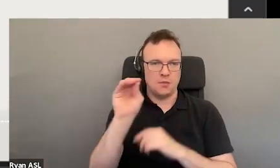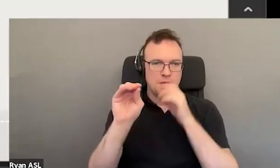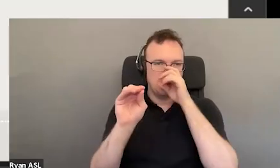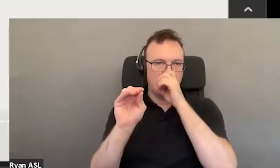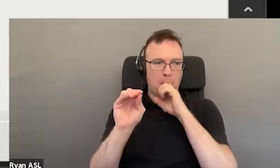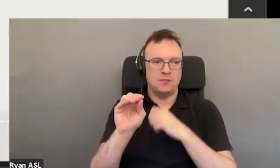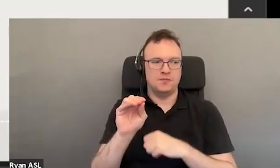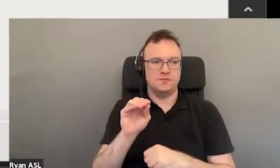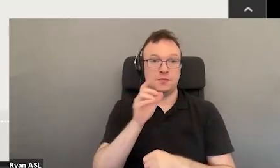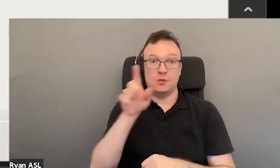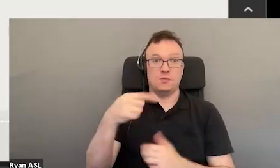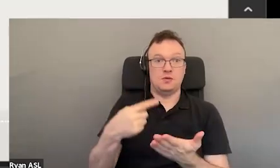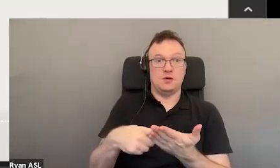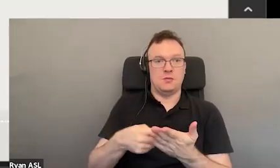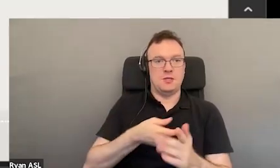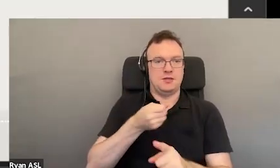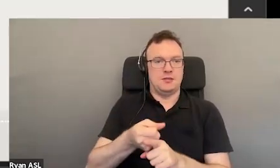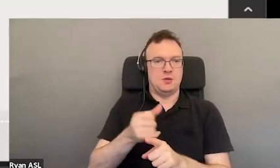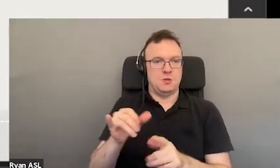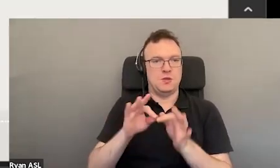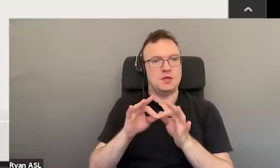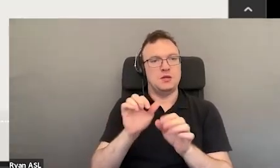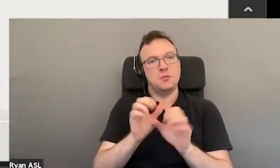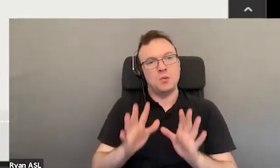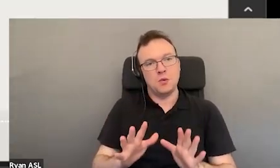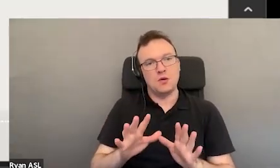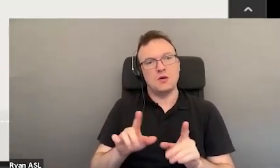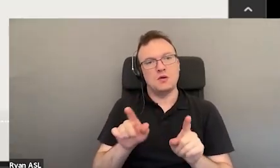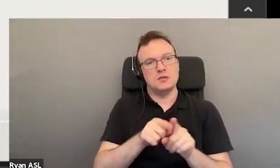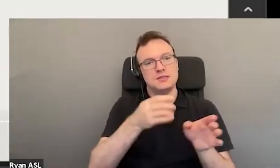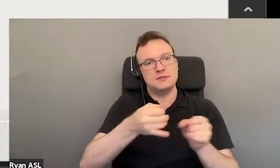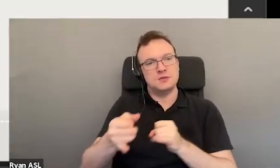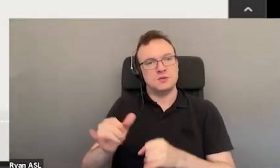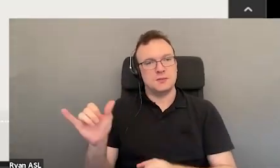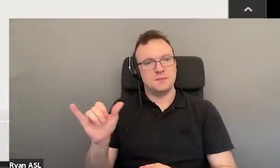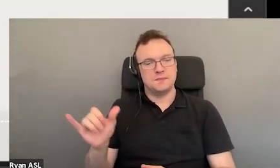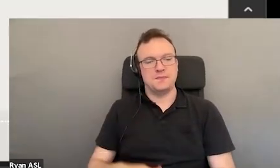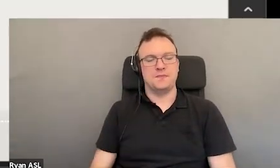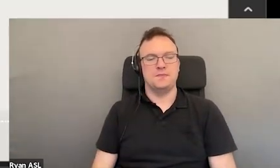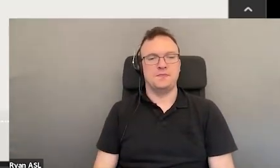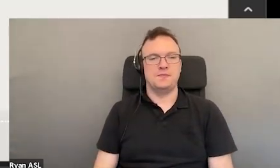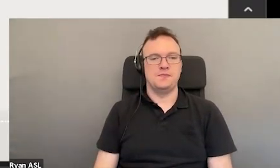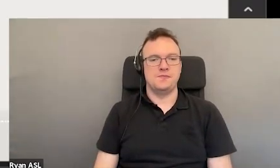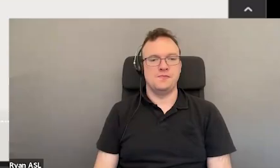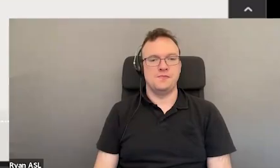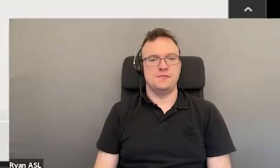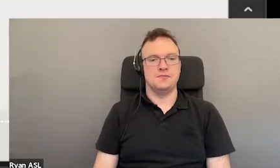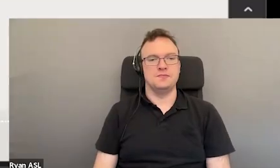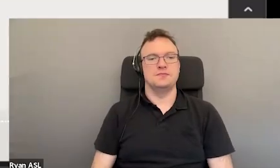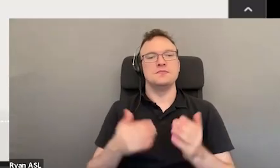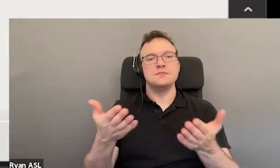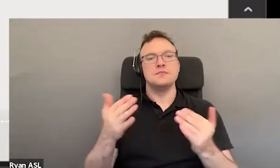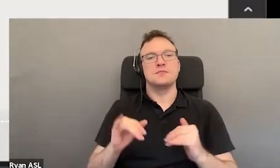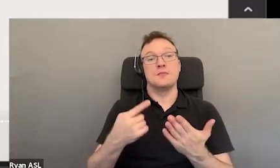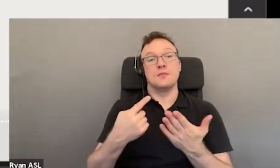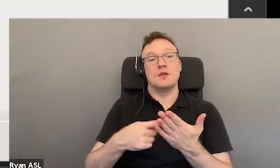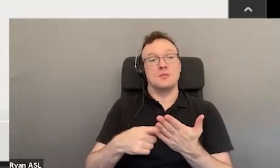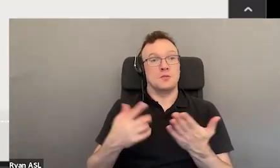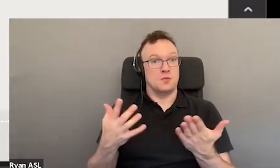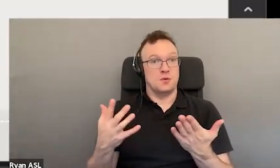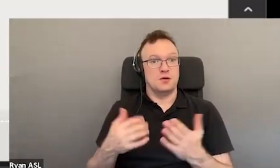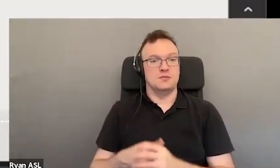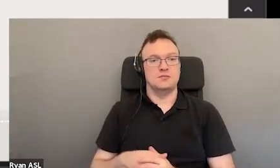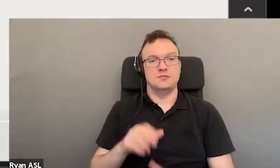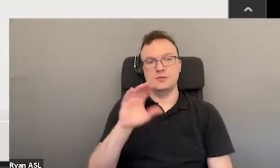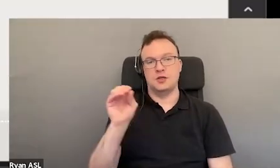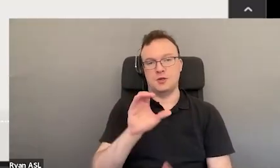to speak of what the impact that it has on employees and certainly individuals. In our next slide, we talk a bit about